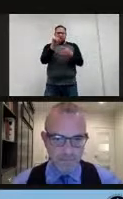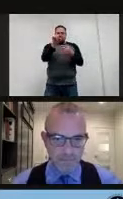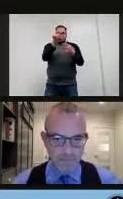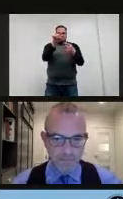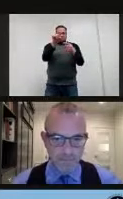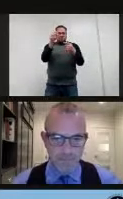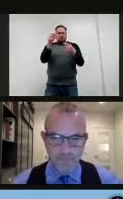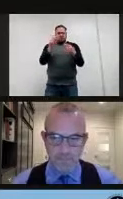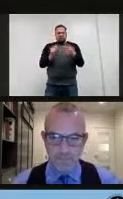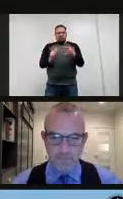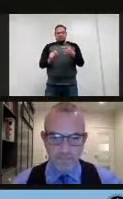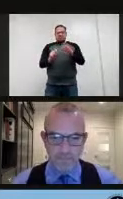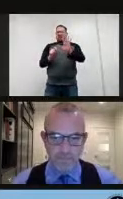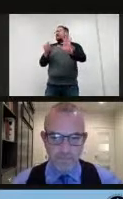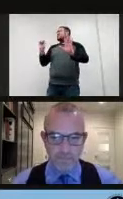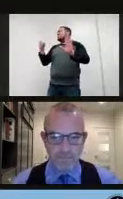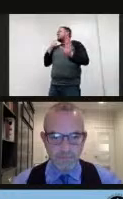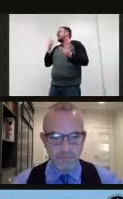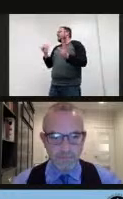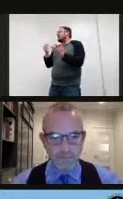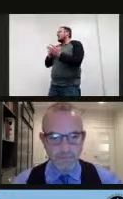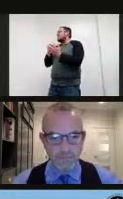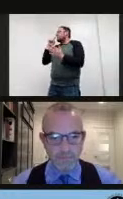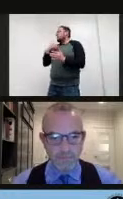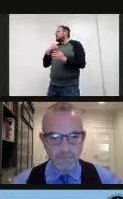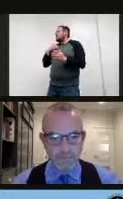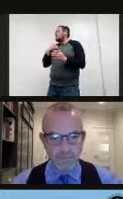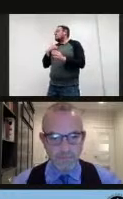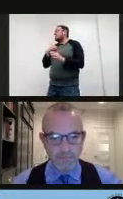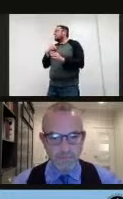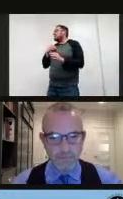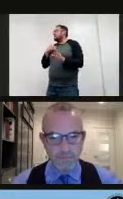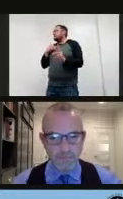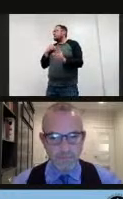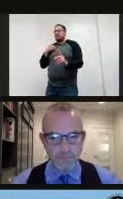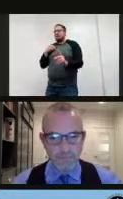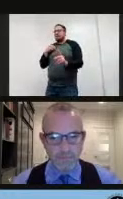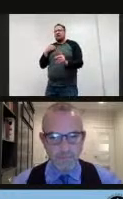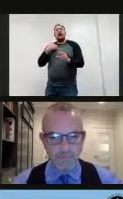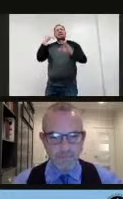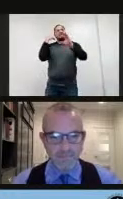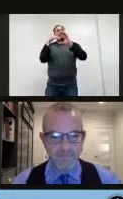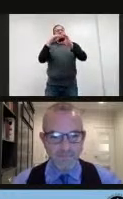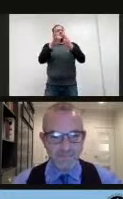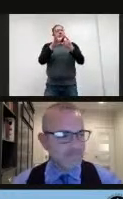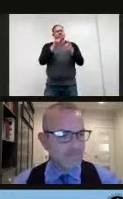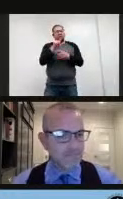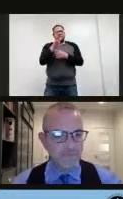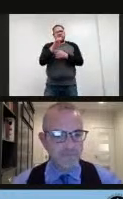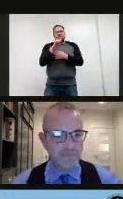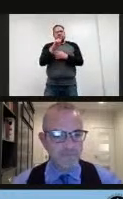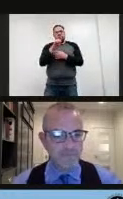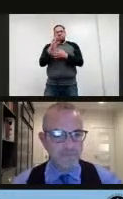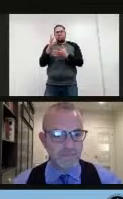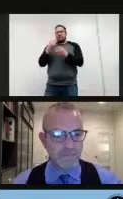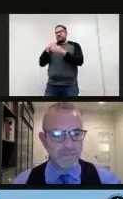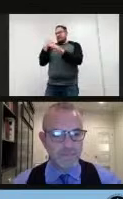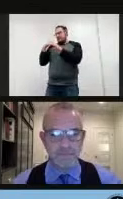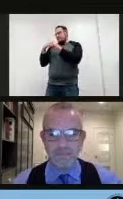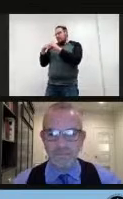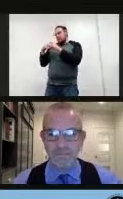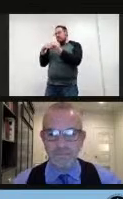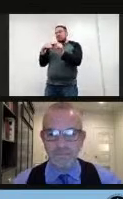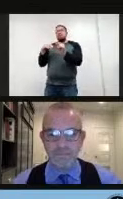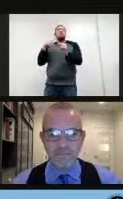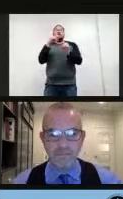Would you just say that one more time, Marty, for me? Sorry, sure. I did email it to Alice. Do you want me to email it to you? No, just say it one more